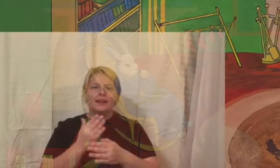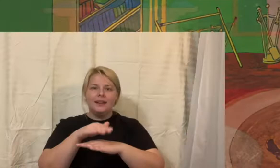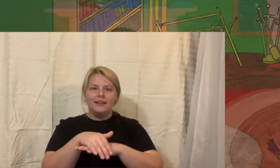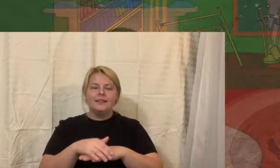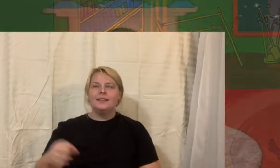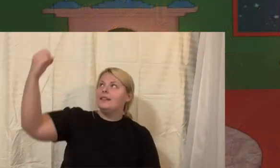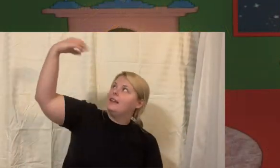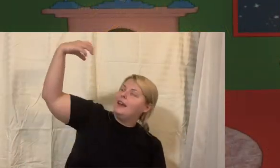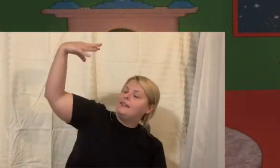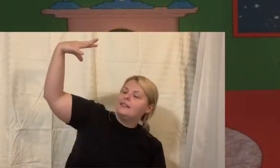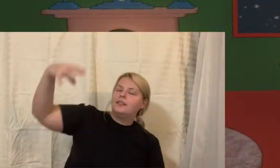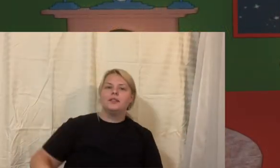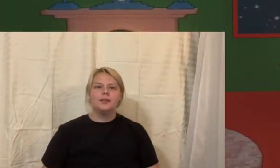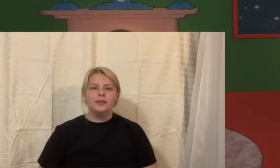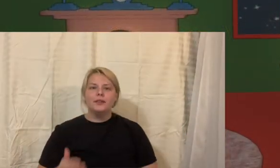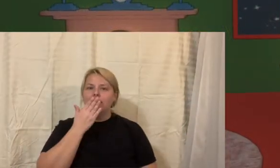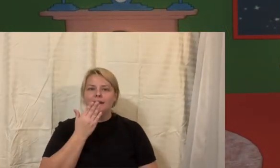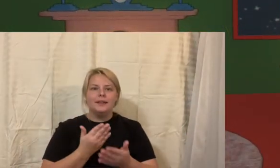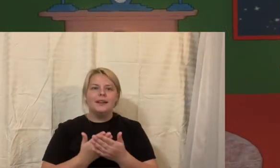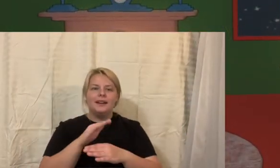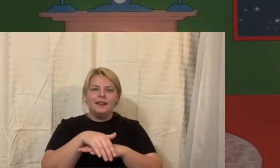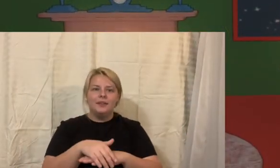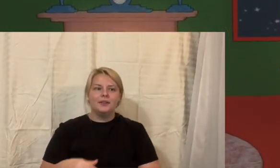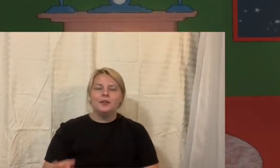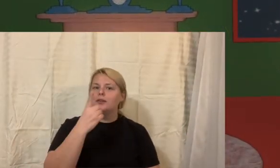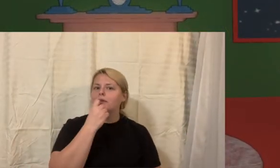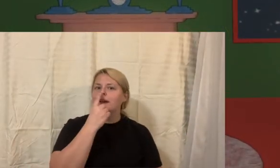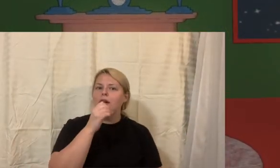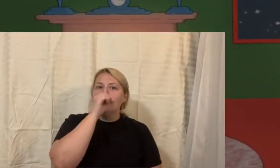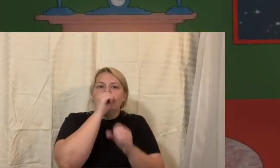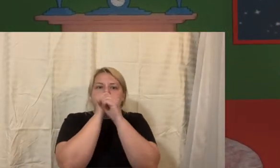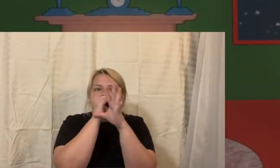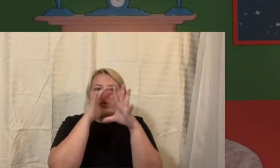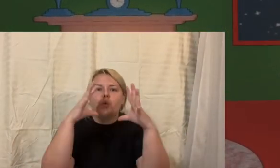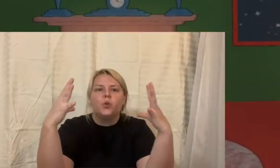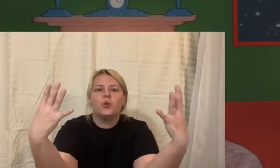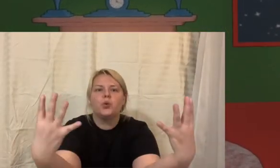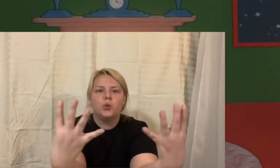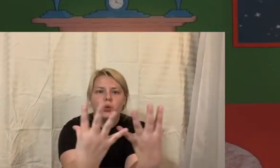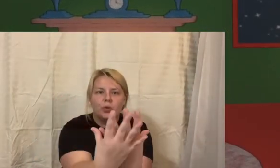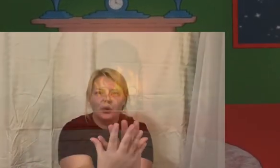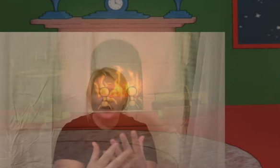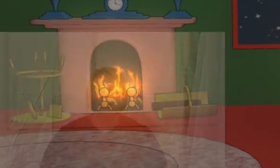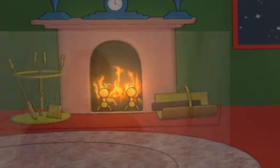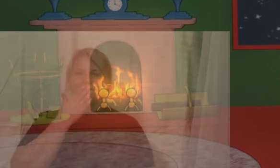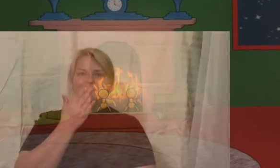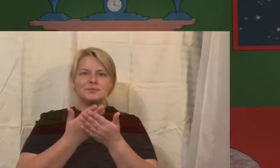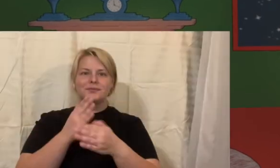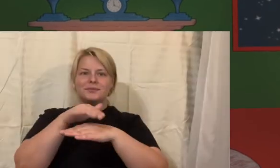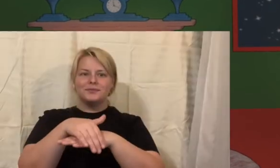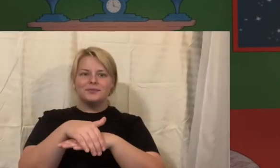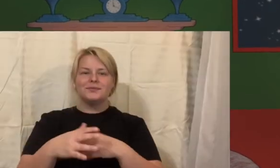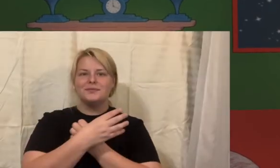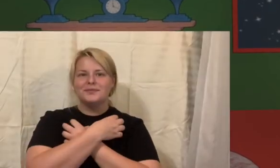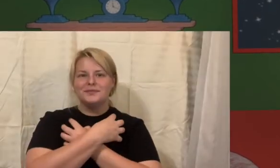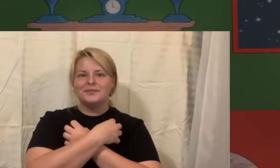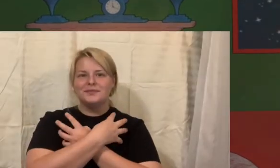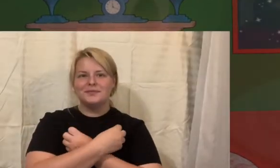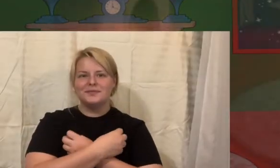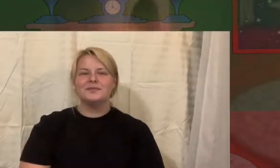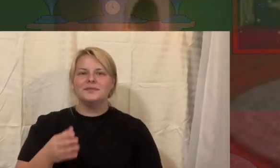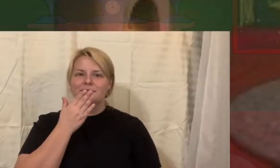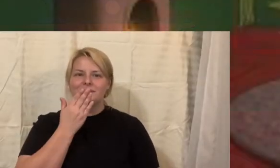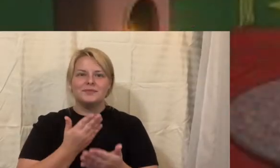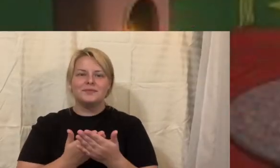Good night, light and the red balloon. Good night, bears. Good night,